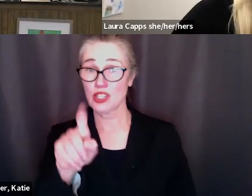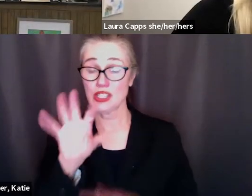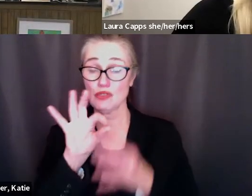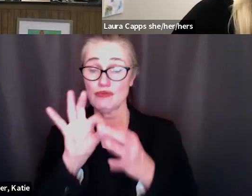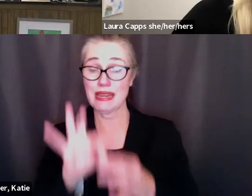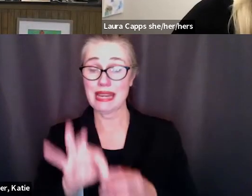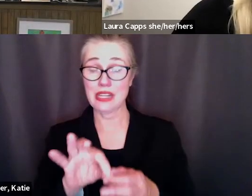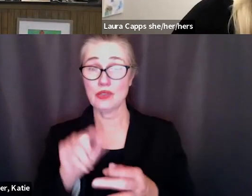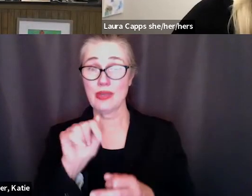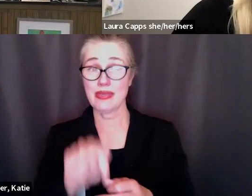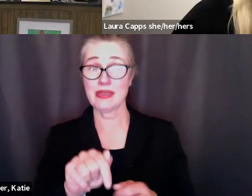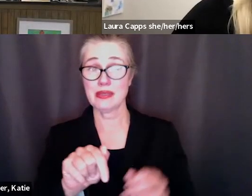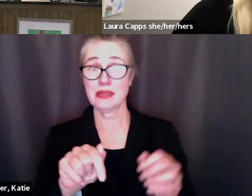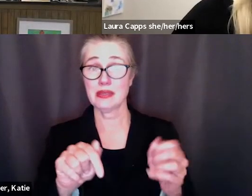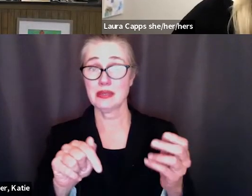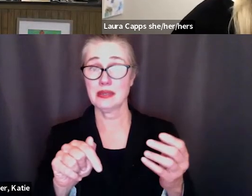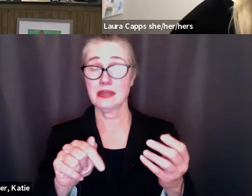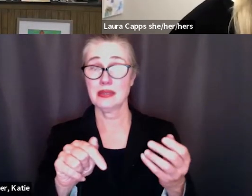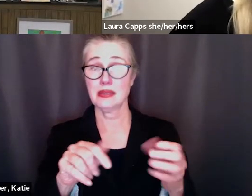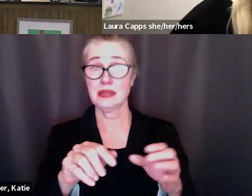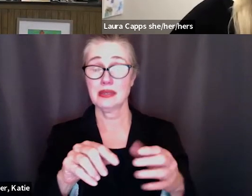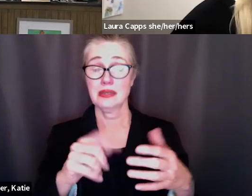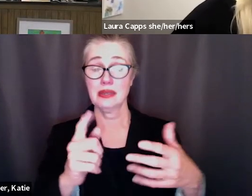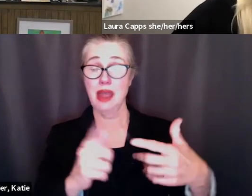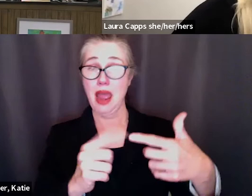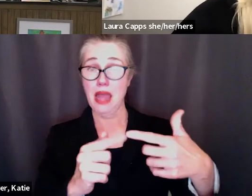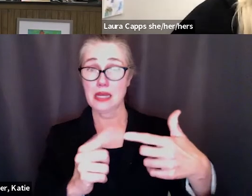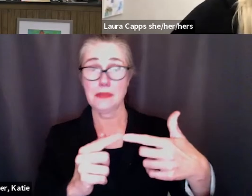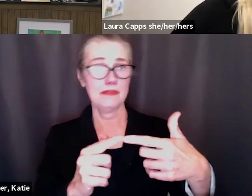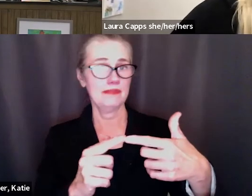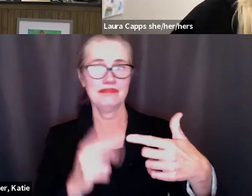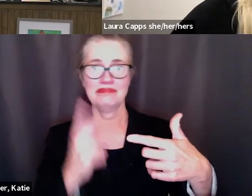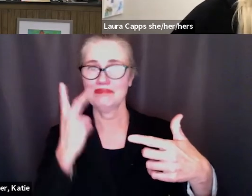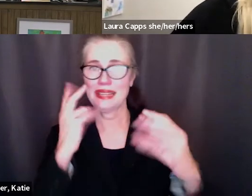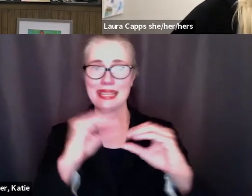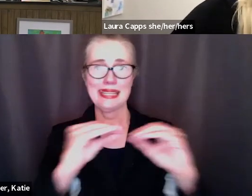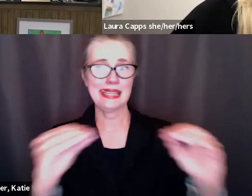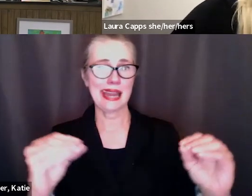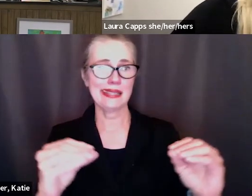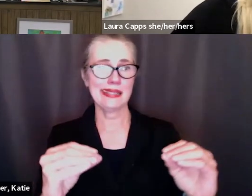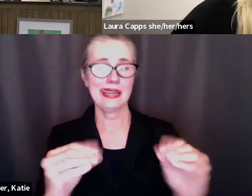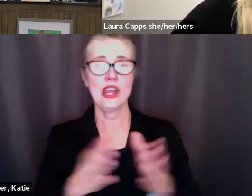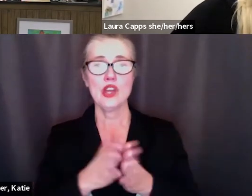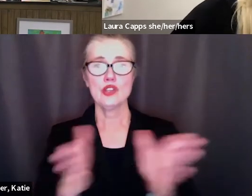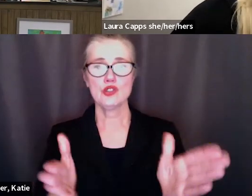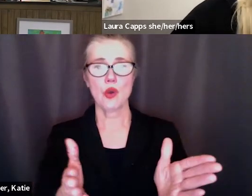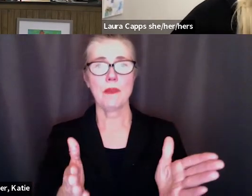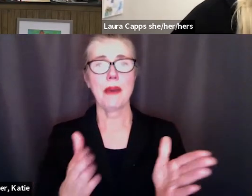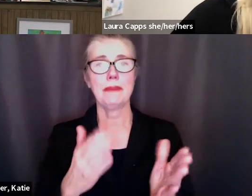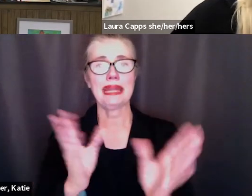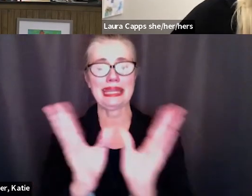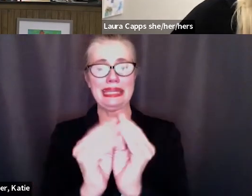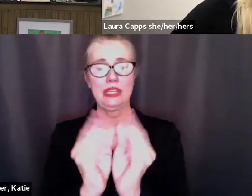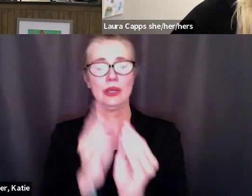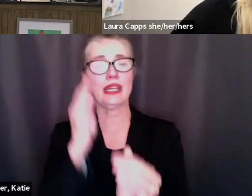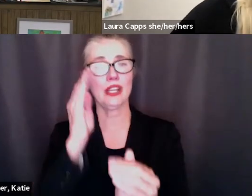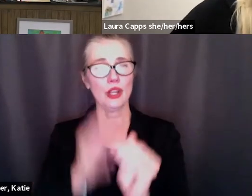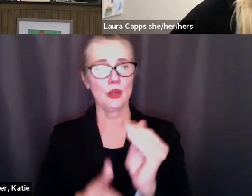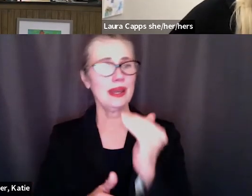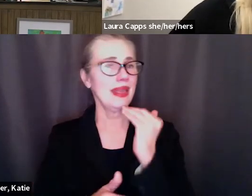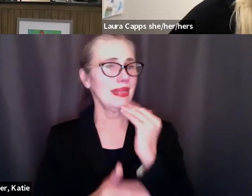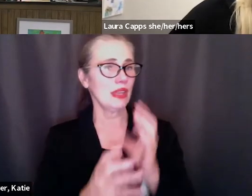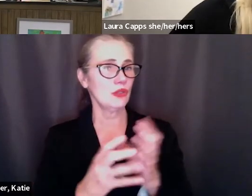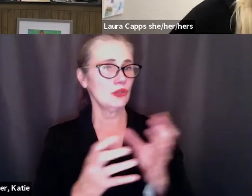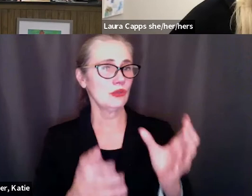item no okay see none that concludes the public hearing thank you very much thank you